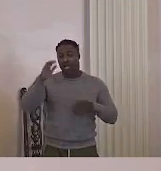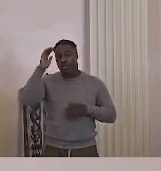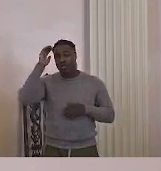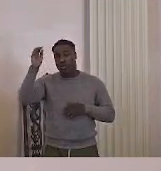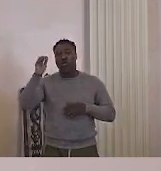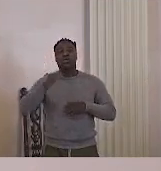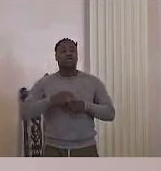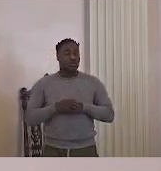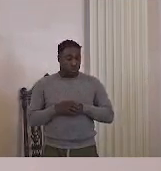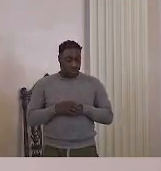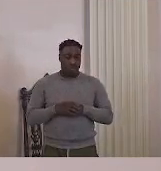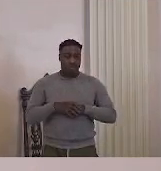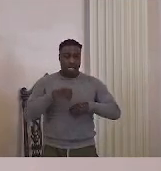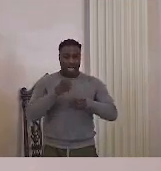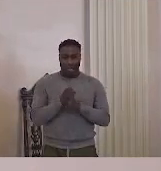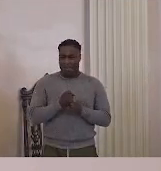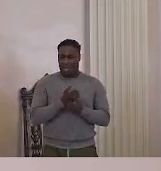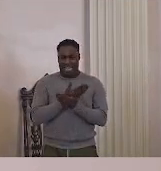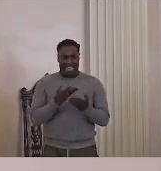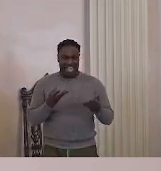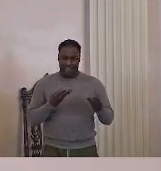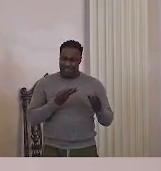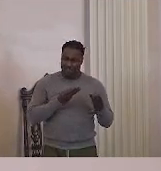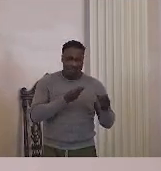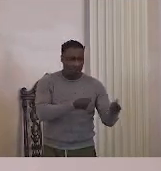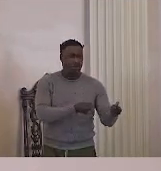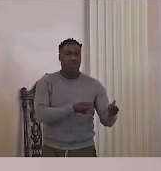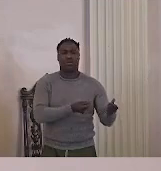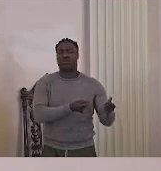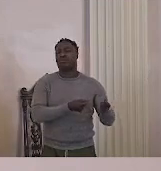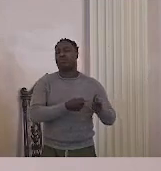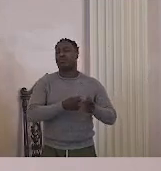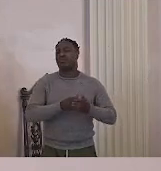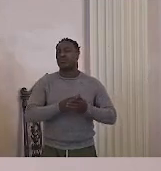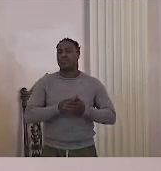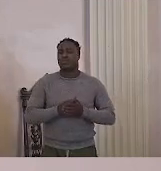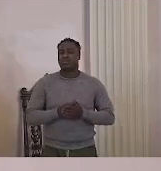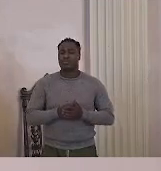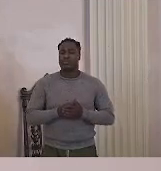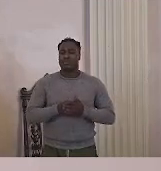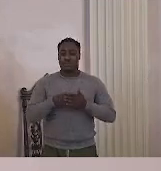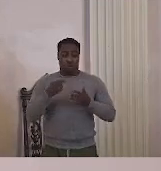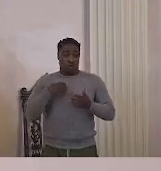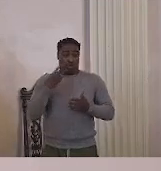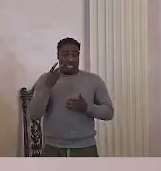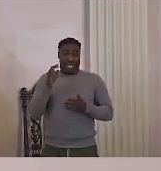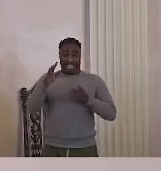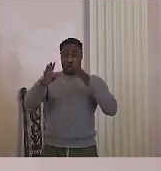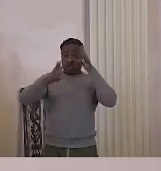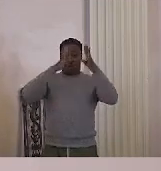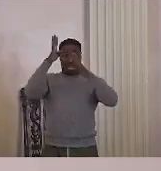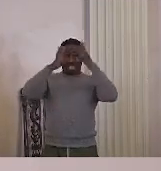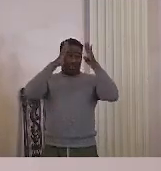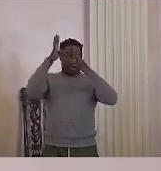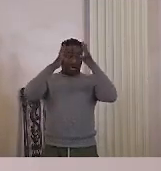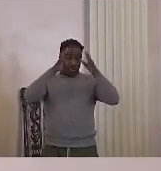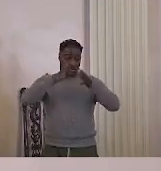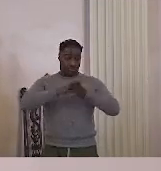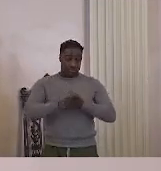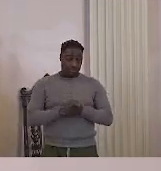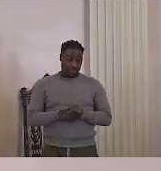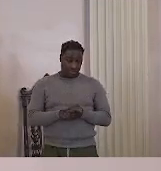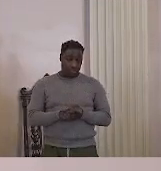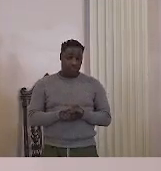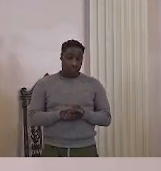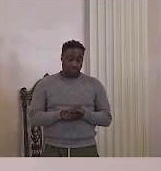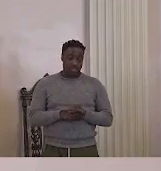a fluidity of identities, a kind of kaleidoscope of creative ways of knowing.